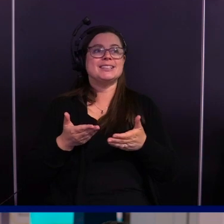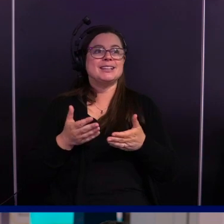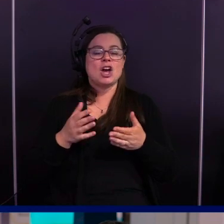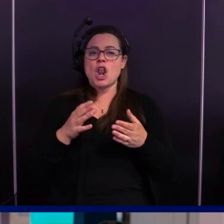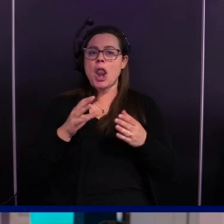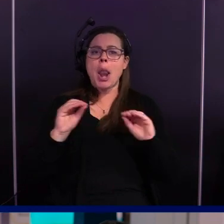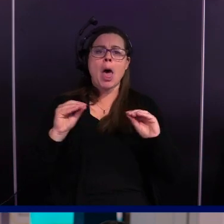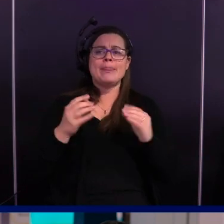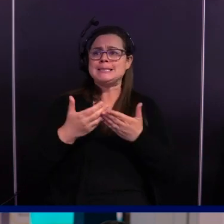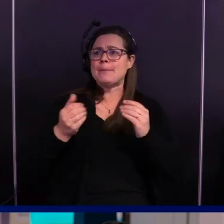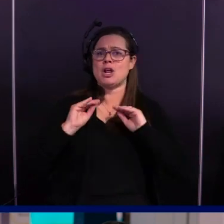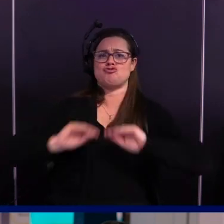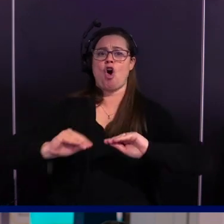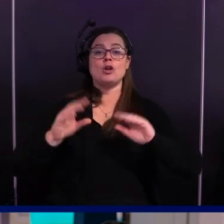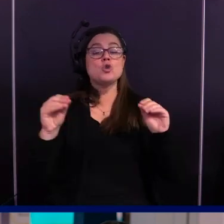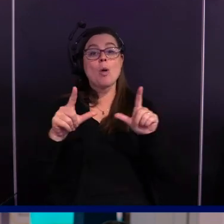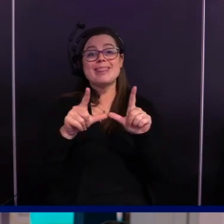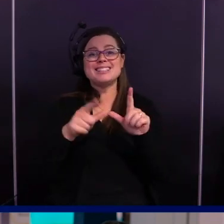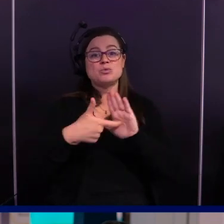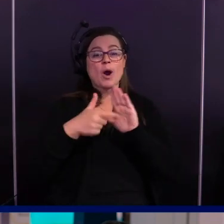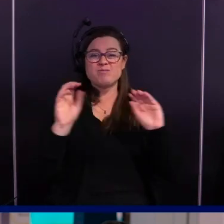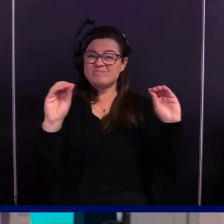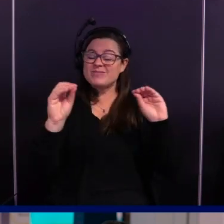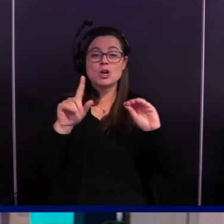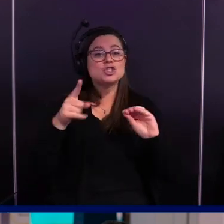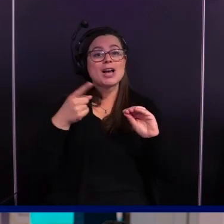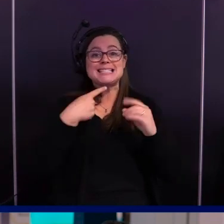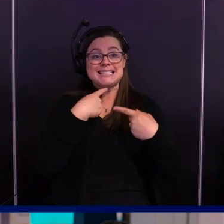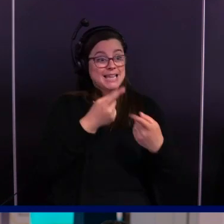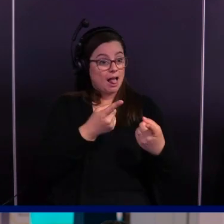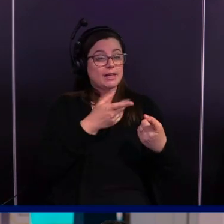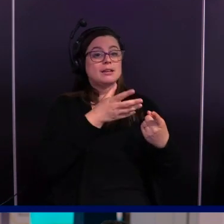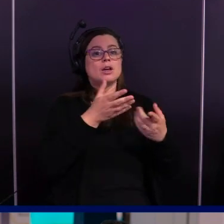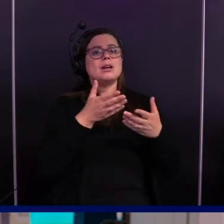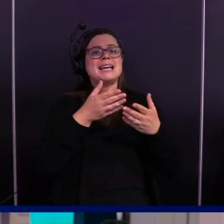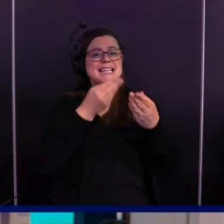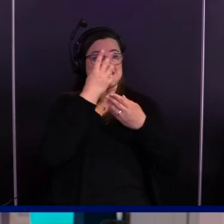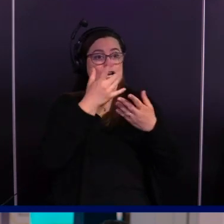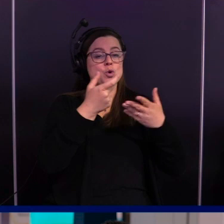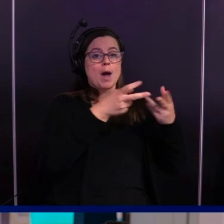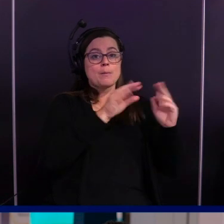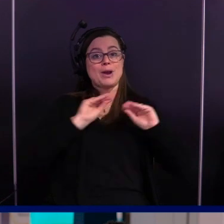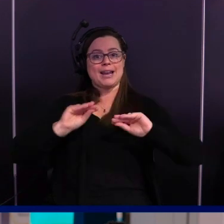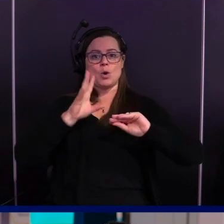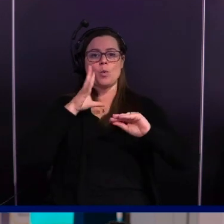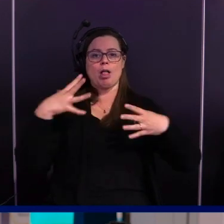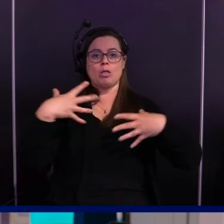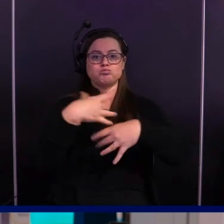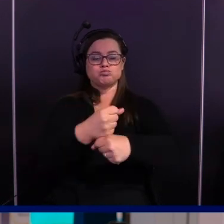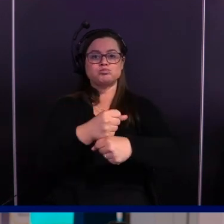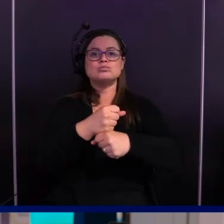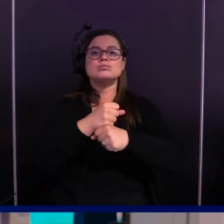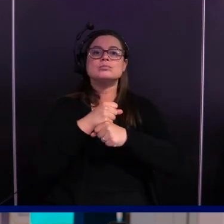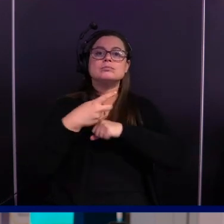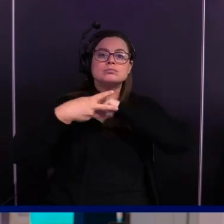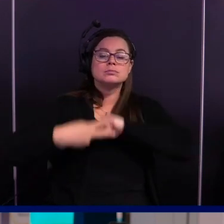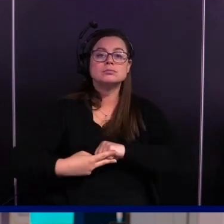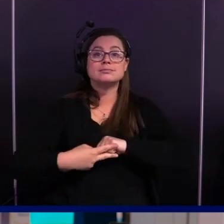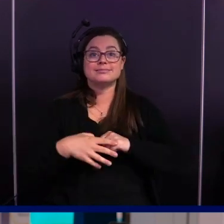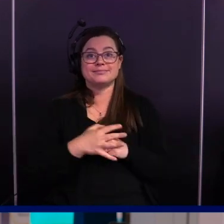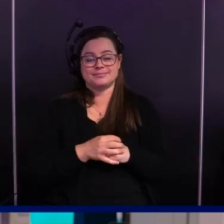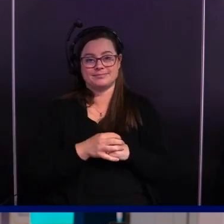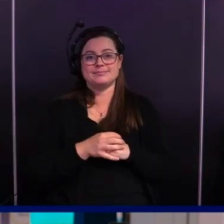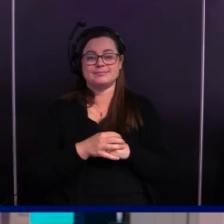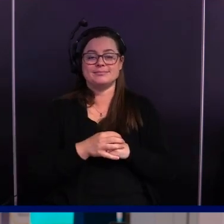There is no license involved. You just tell what data you need to bring in, then it will consolidate. And here is some of the where you